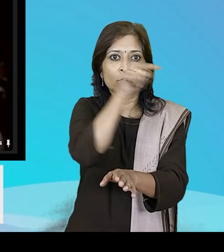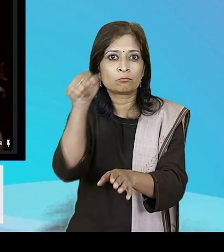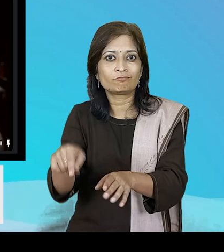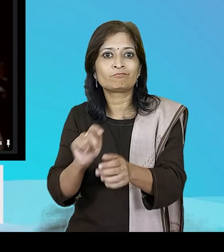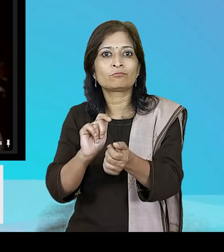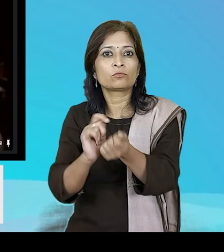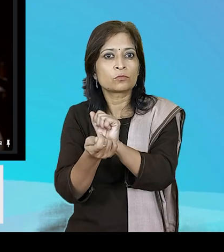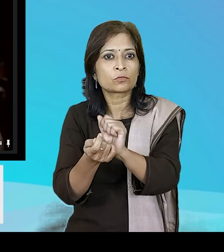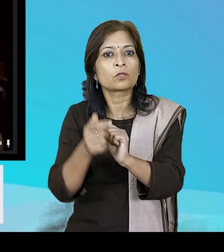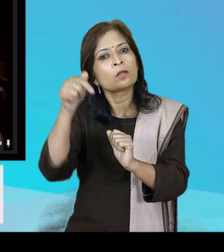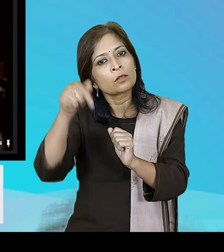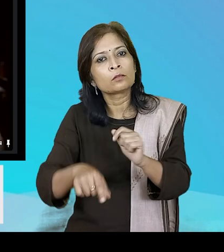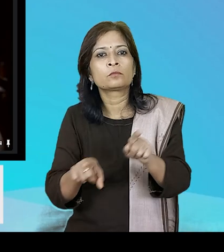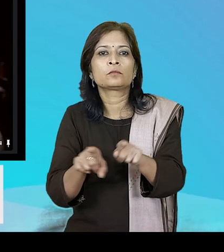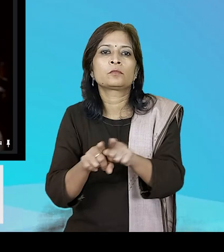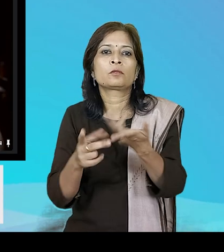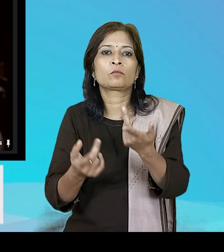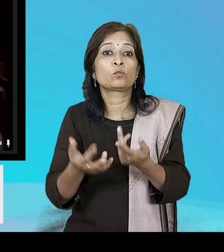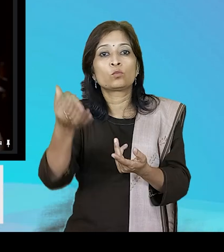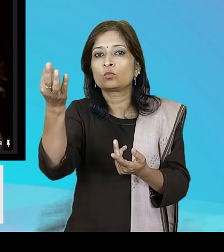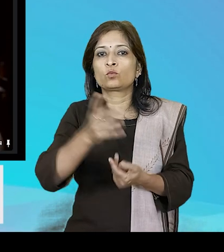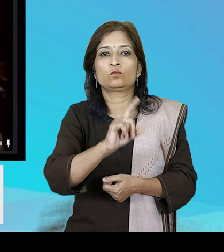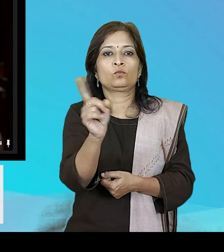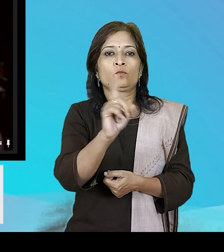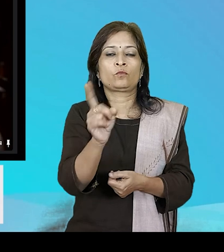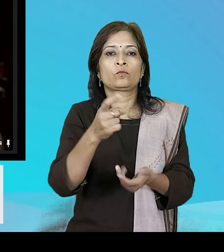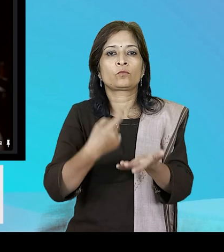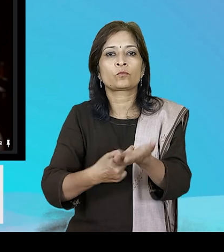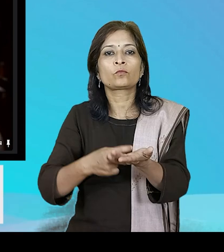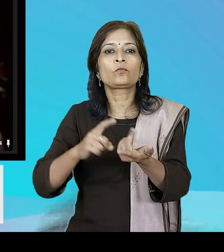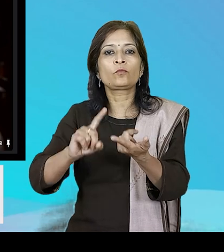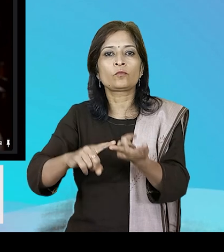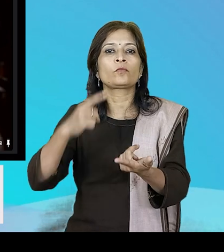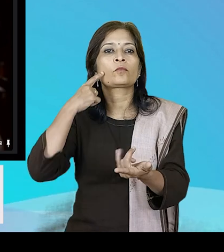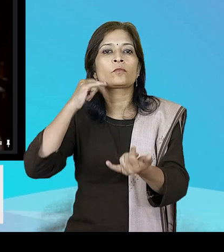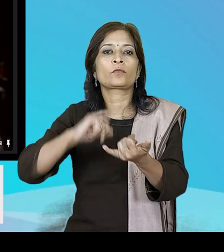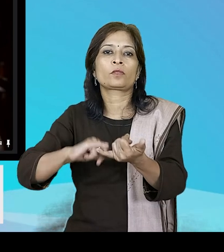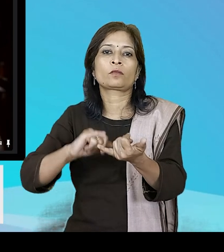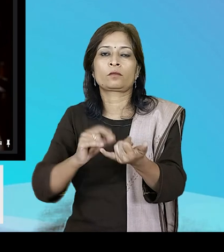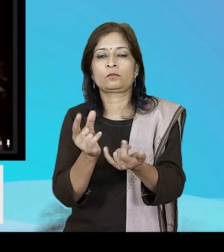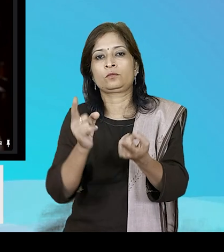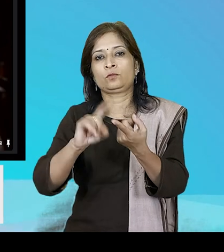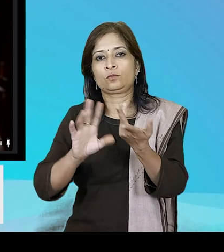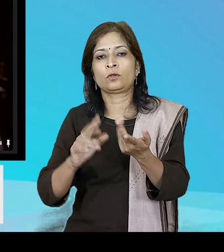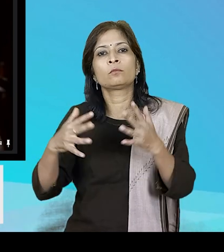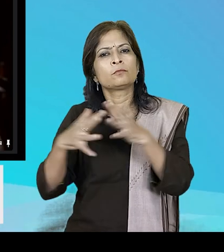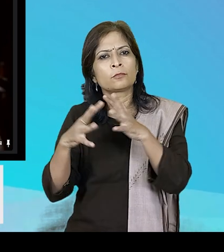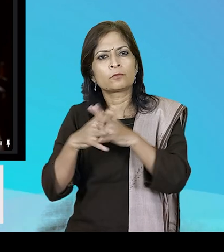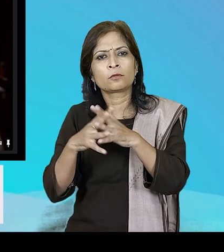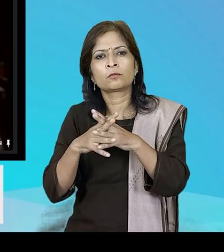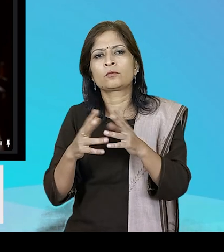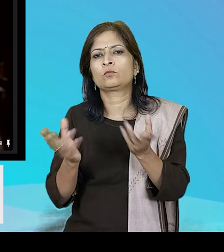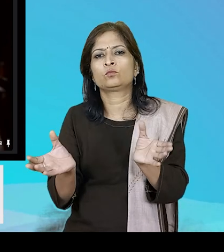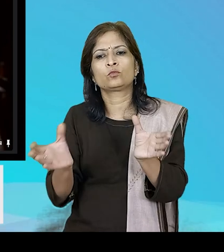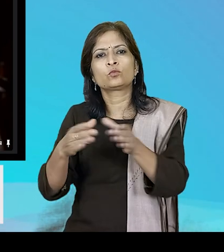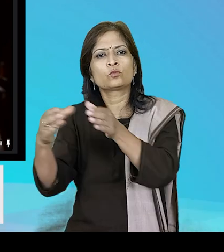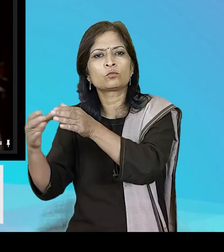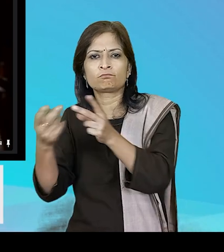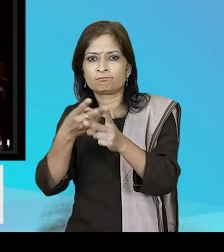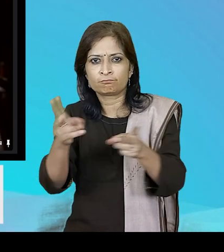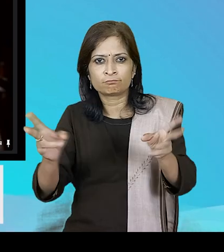previous passport to the current one, it is still a reissue of passport. So you can apply in various categories available on the